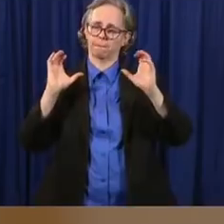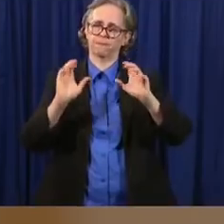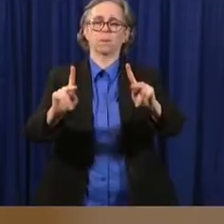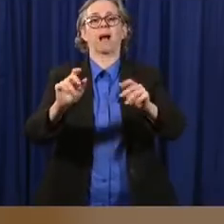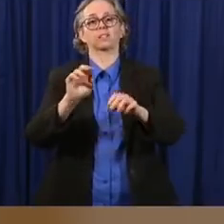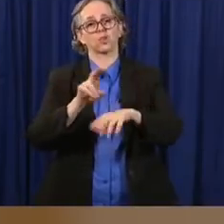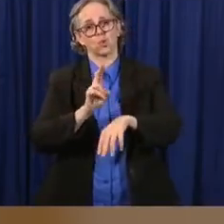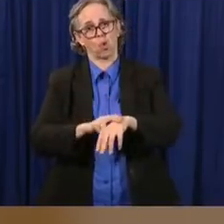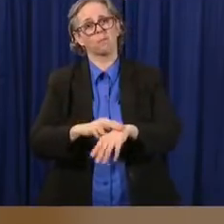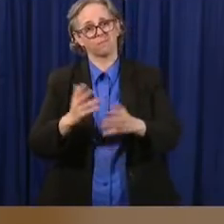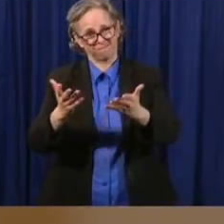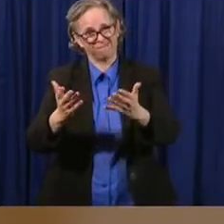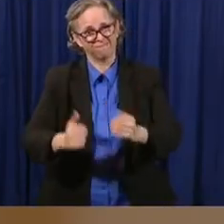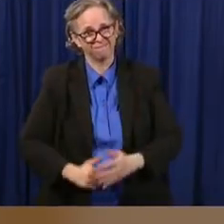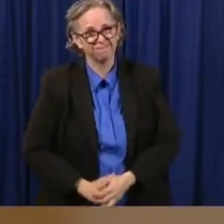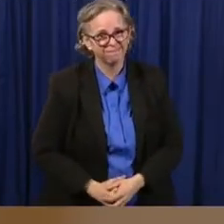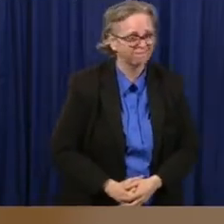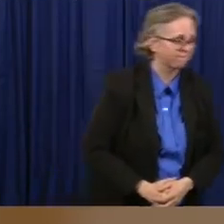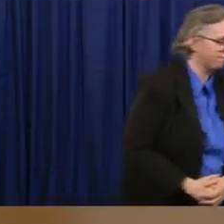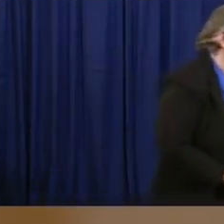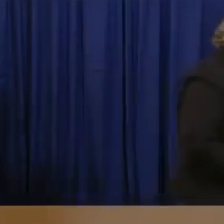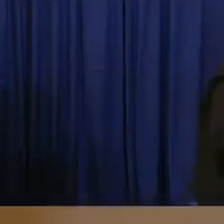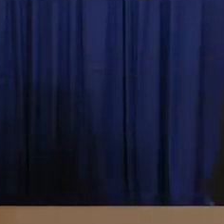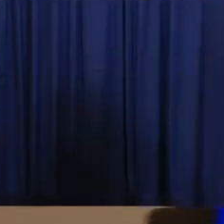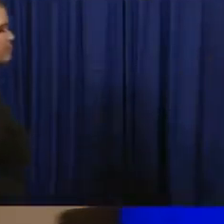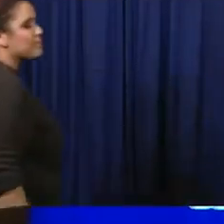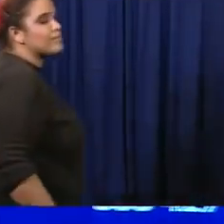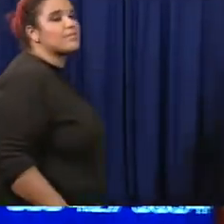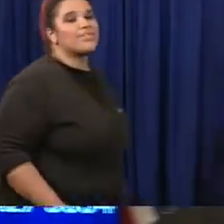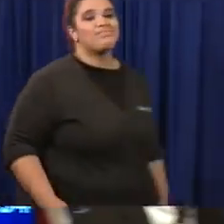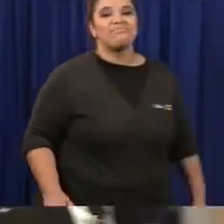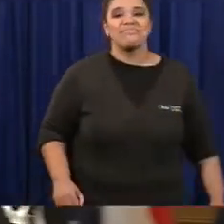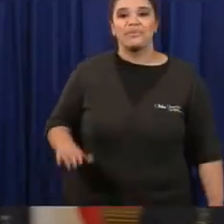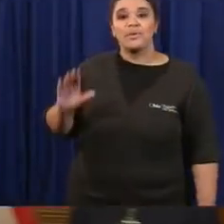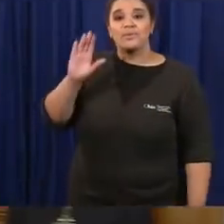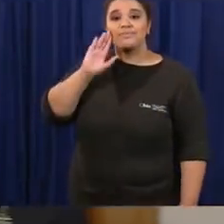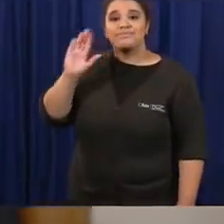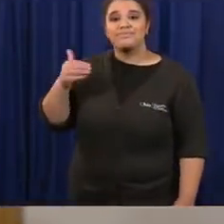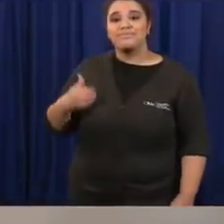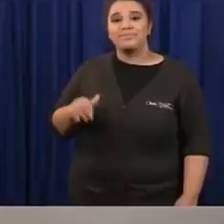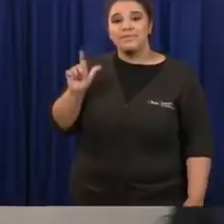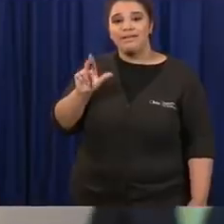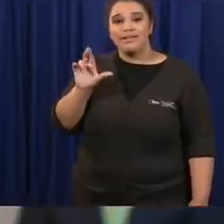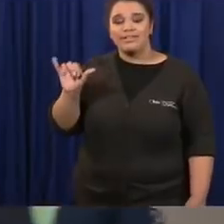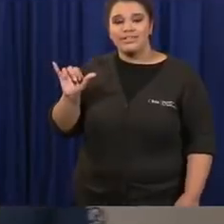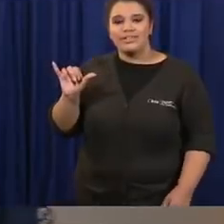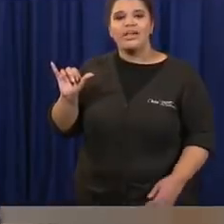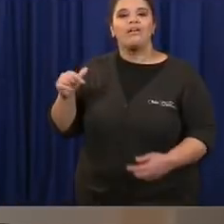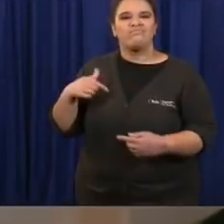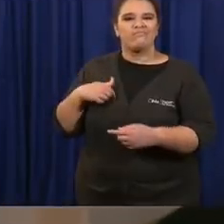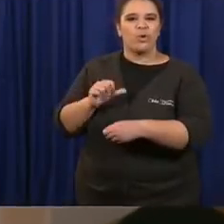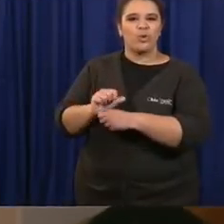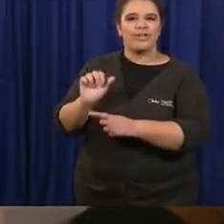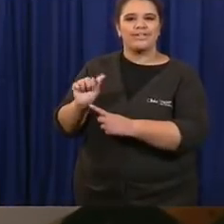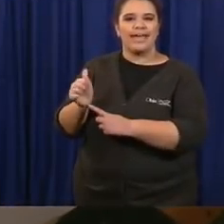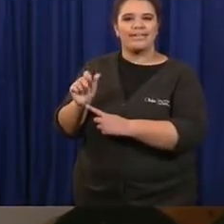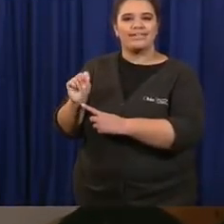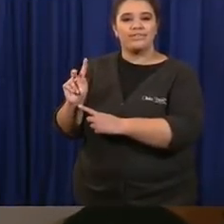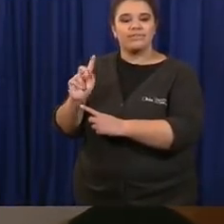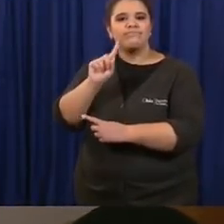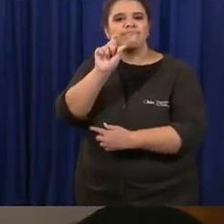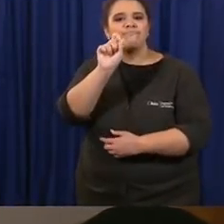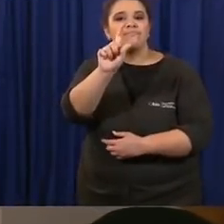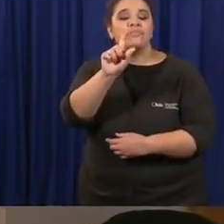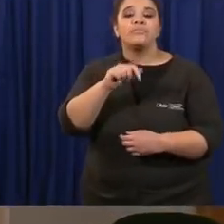Hi, Lacey Crisp from 10 TV. Question for the Lieutenant Governor. About those 1099 employees, other